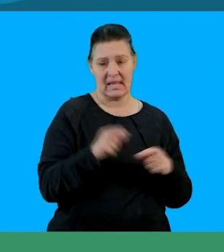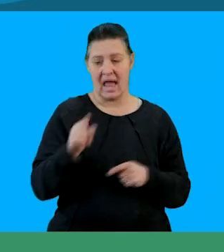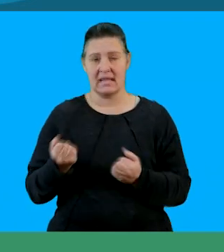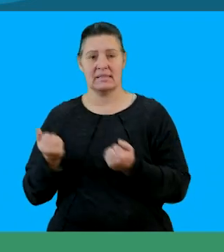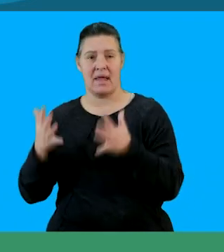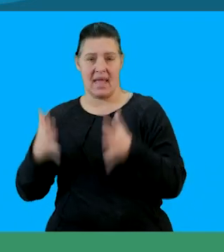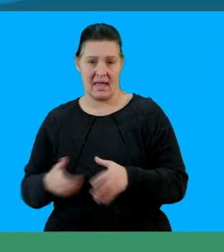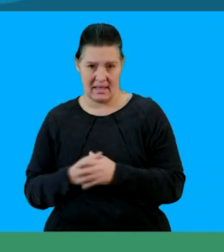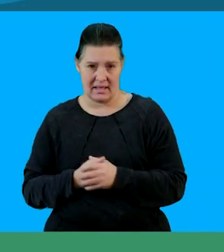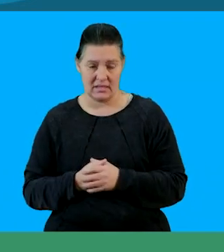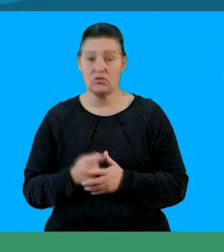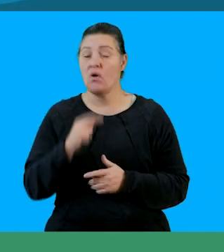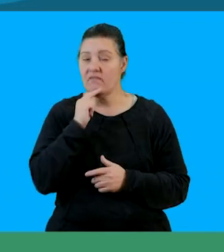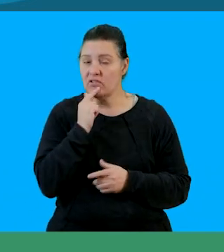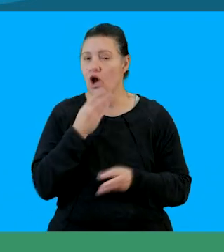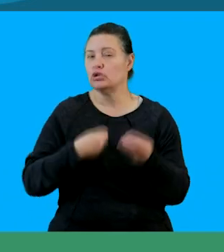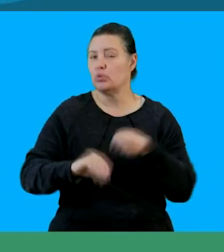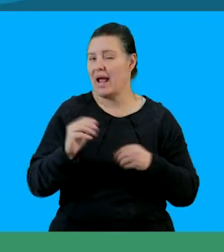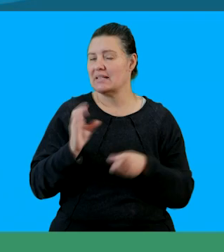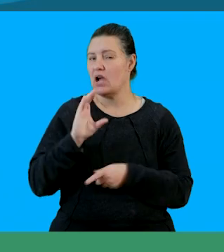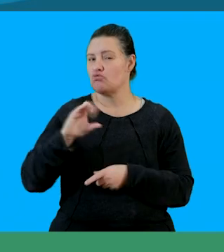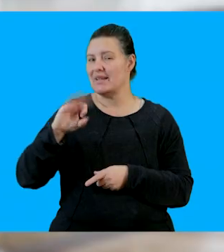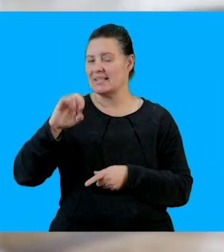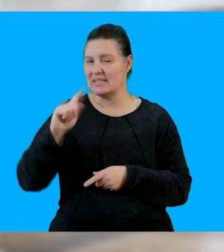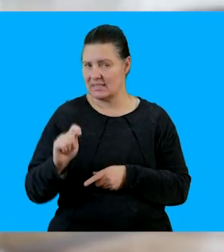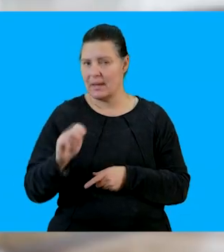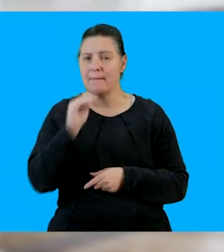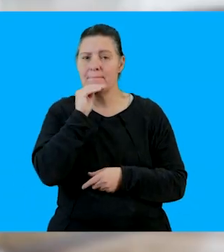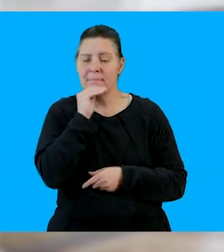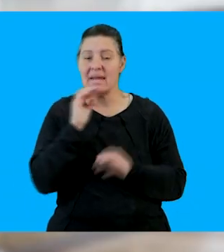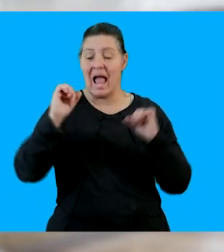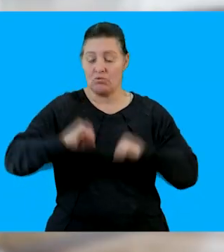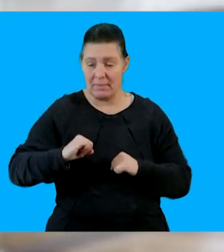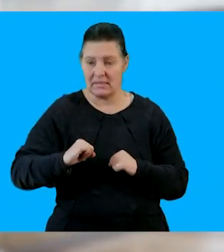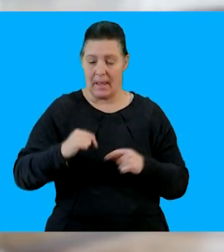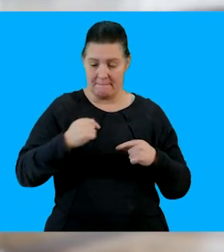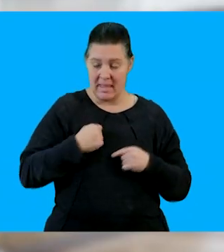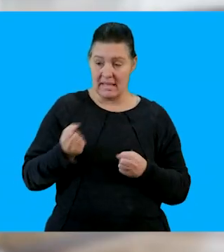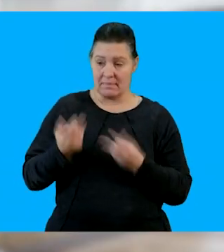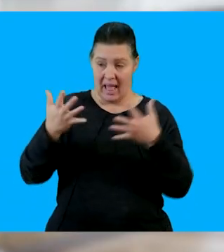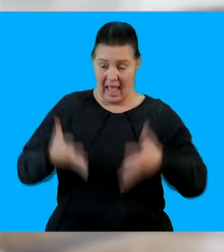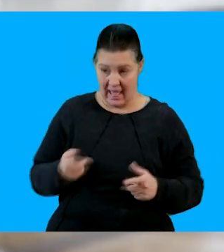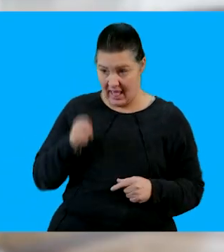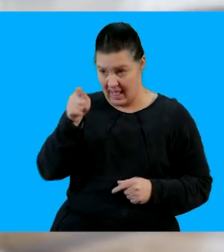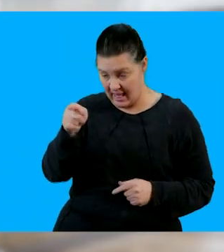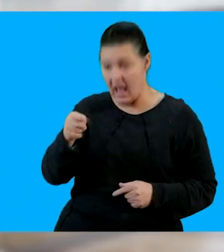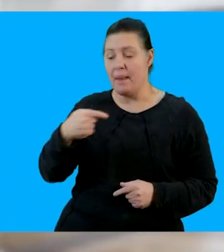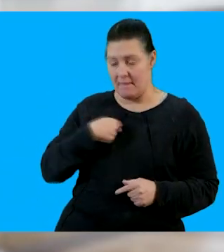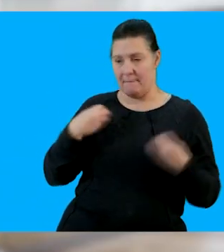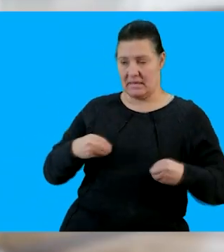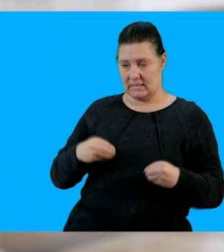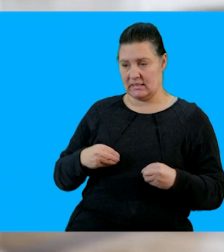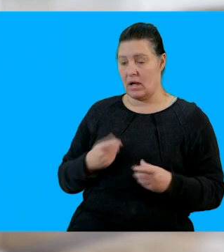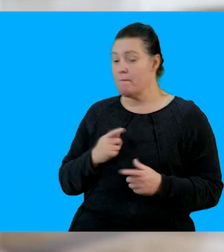business and a supplier. So when we talk of a trade credit, we are referring to the agreement between the supplier and the business